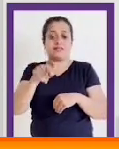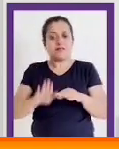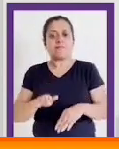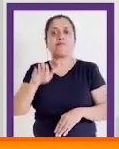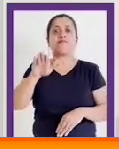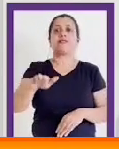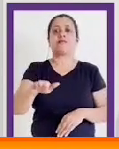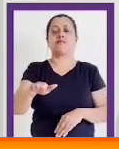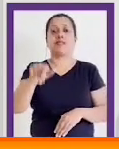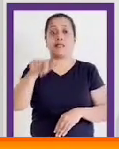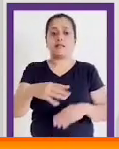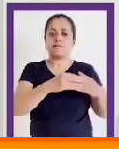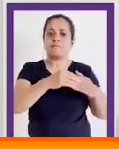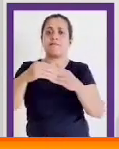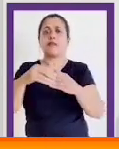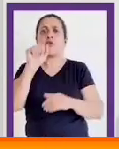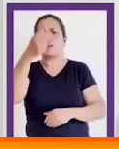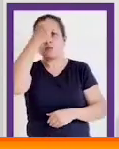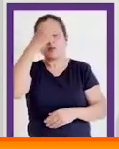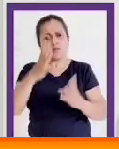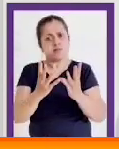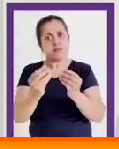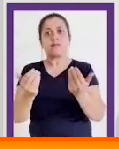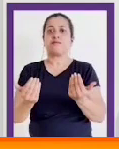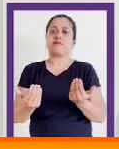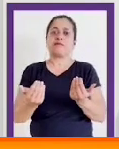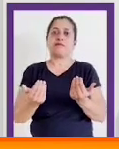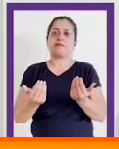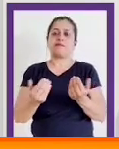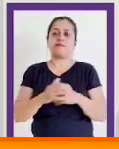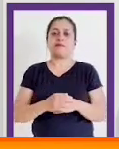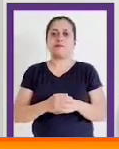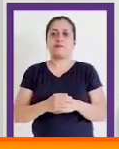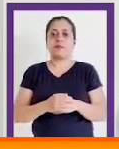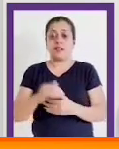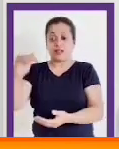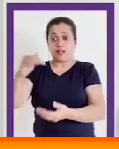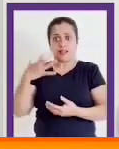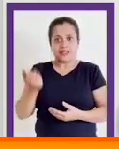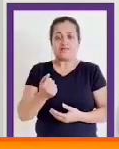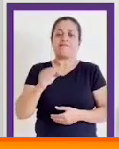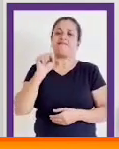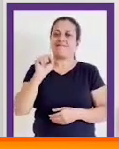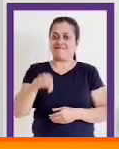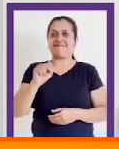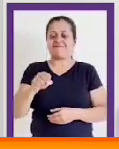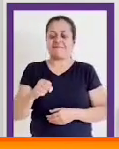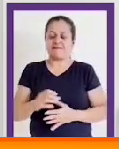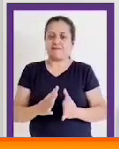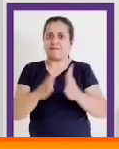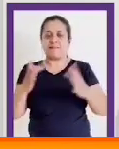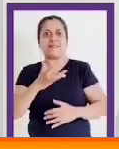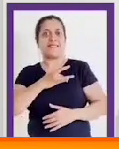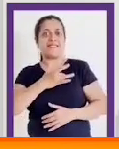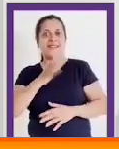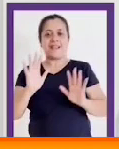which will take you towards solving your own problems. And getting an award, yes, absolutely, it